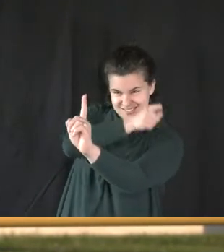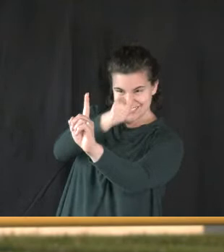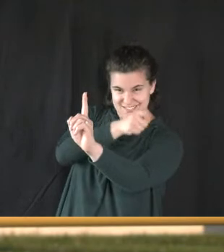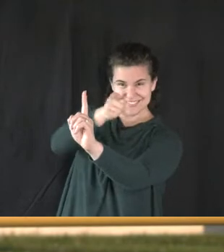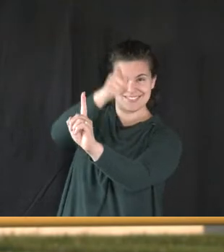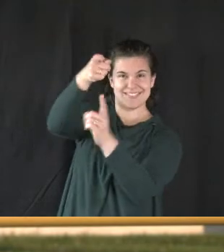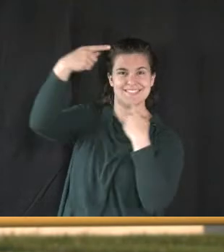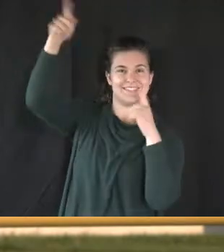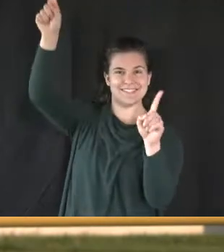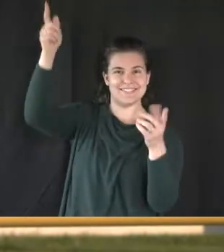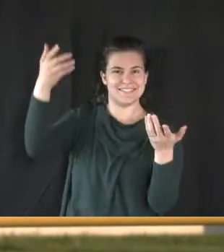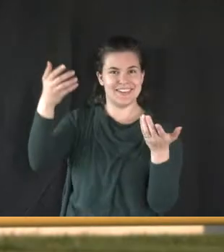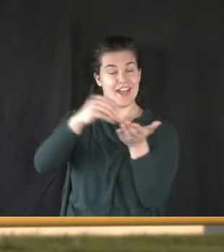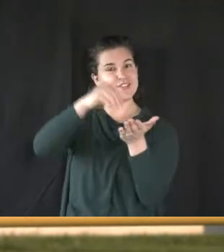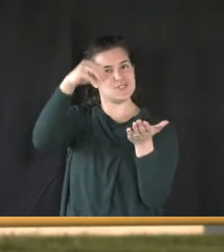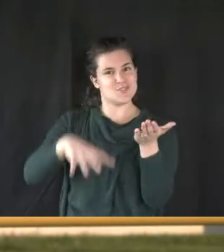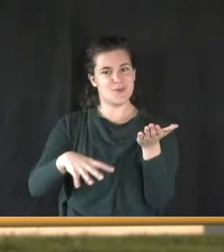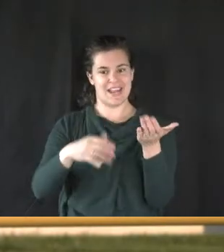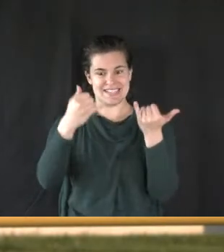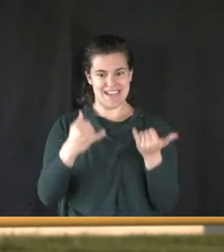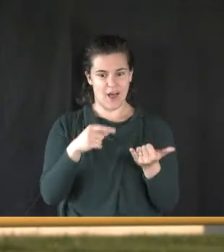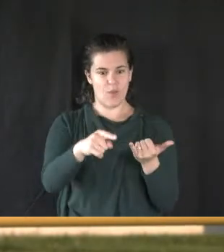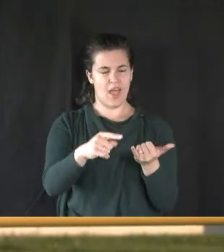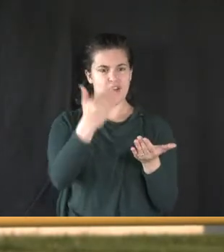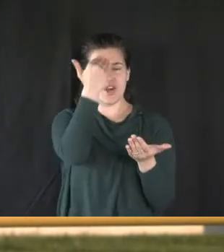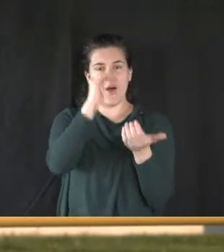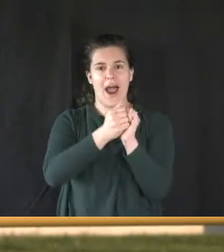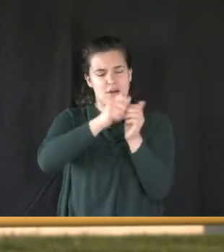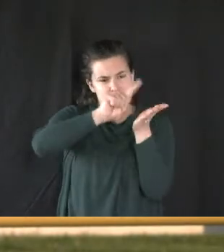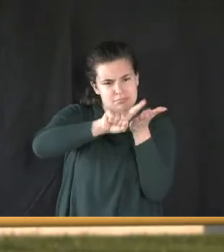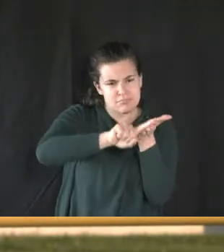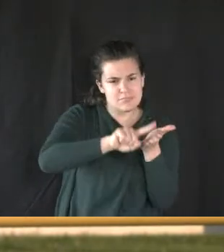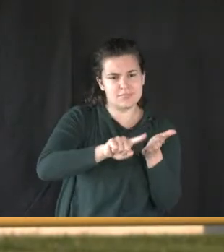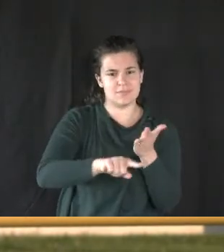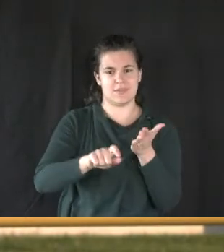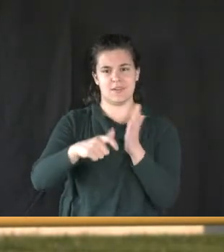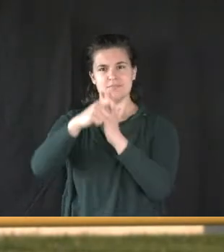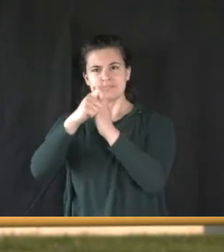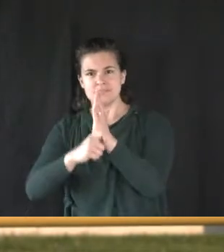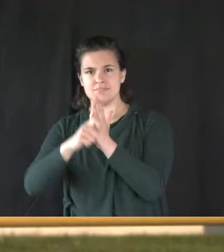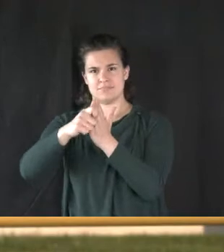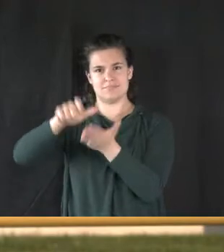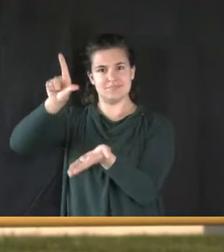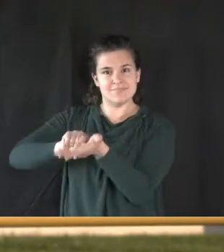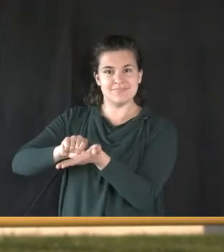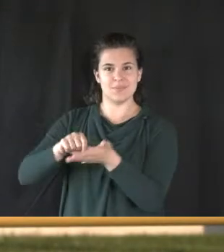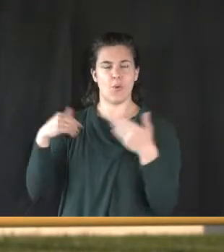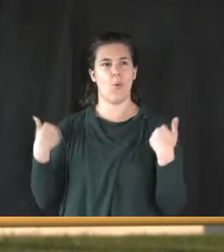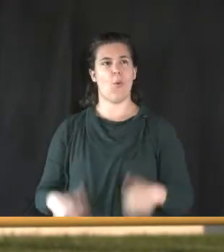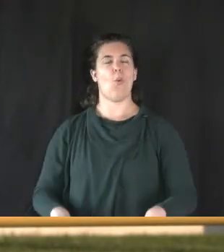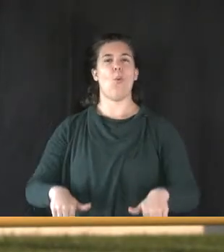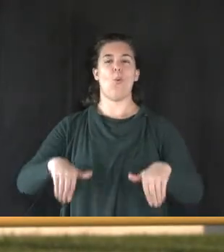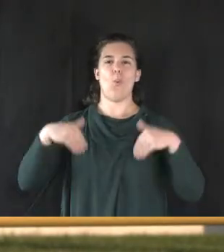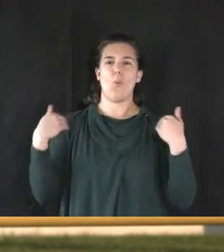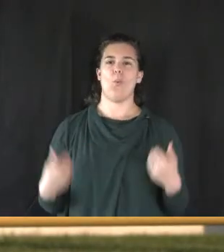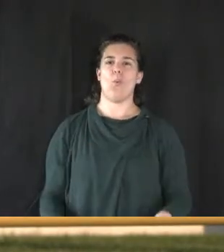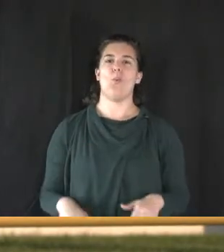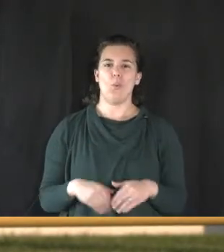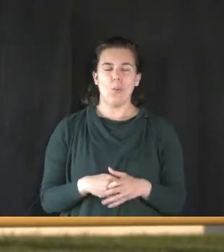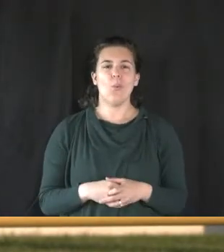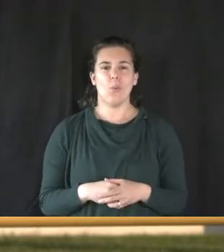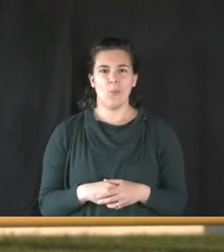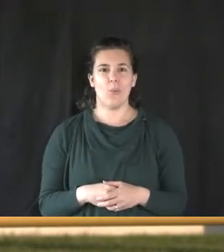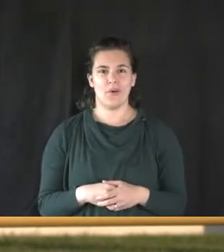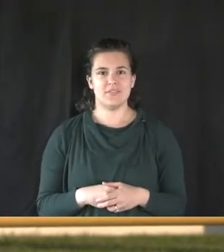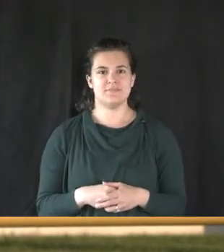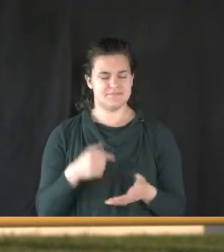the ability to do research, write journal-worthy articles, actually that were ultimately published. Students